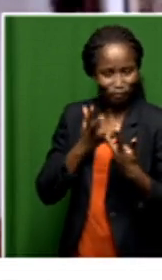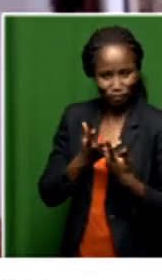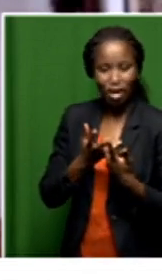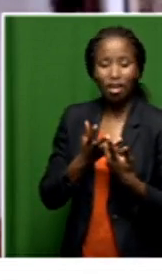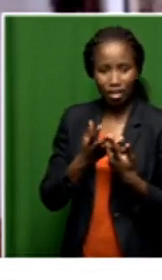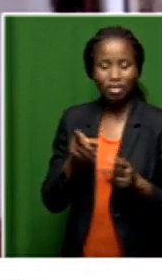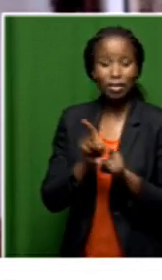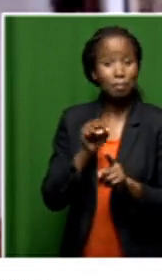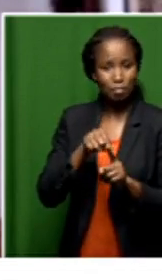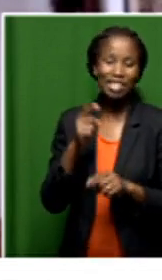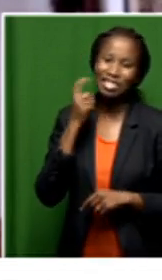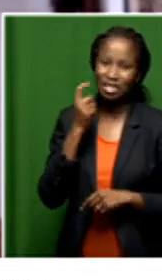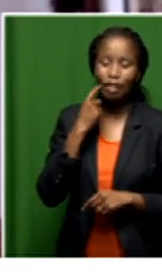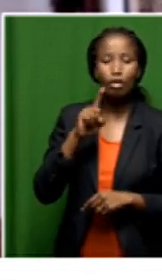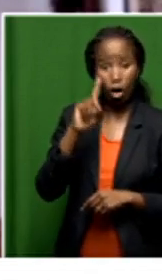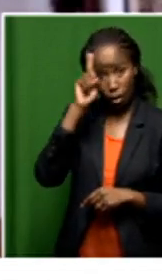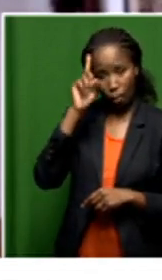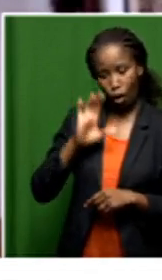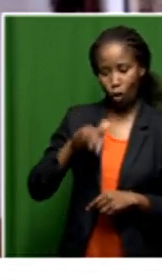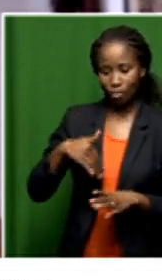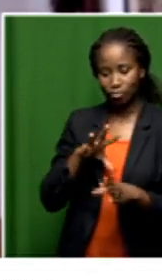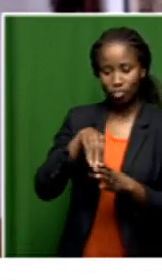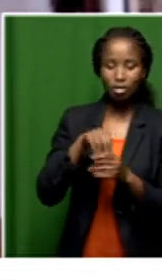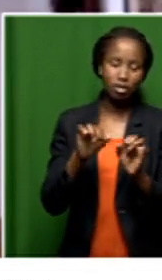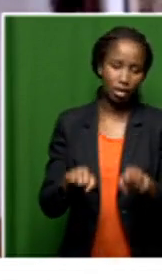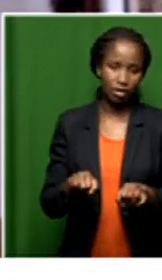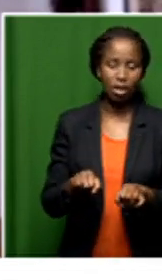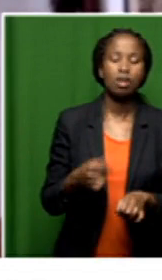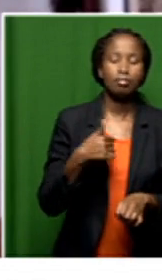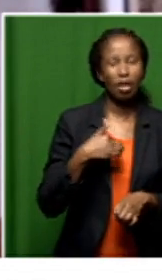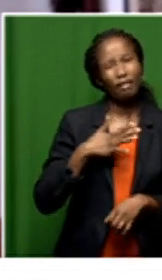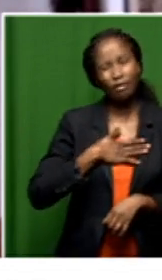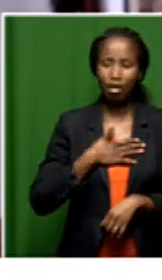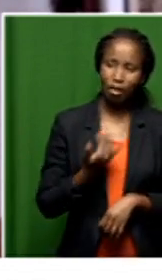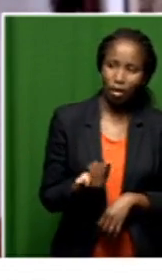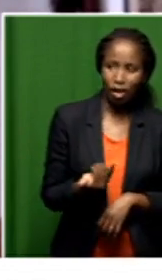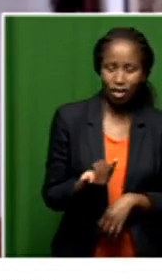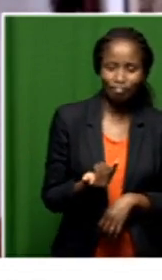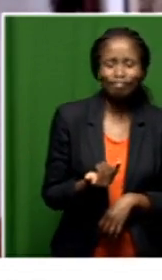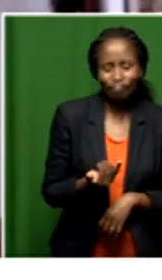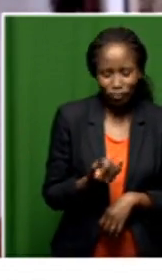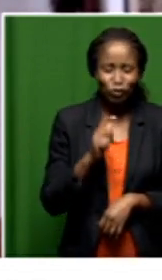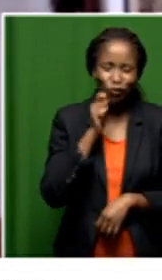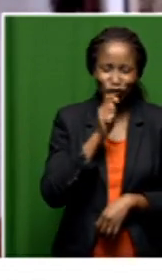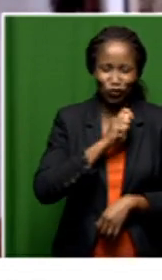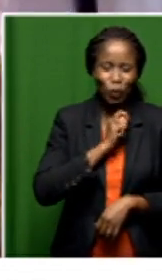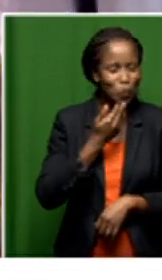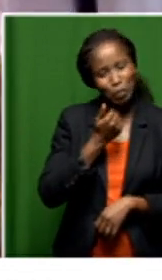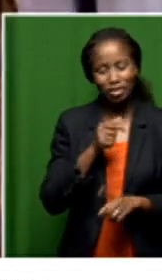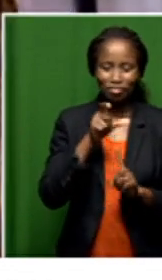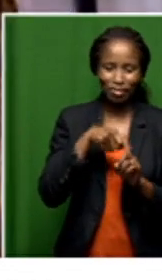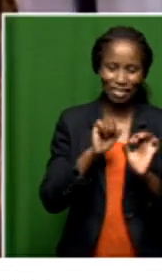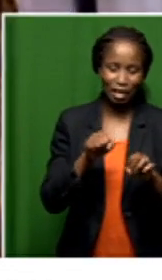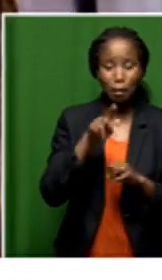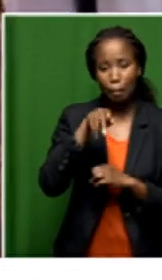interesting genre to get into as a Black woman, I definitely feel like there's no better place to be, honestly. Right. And what